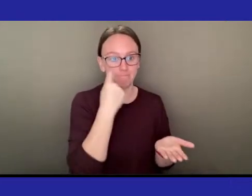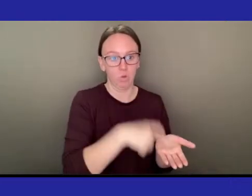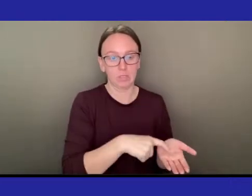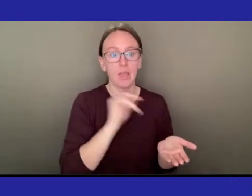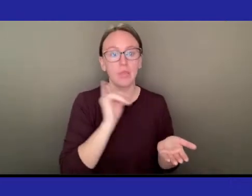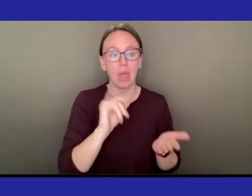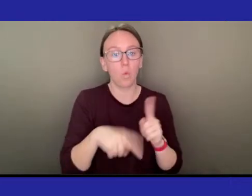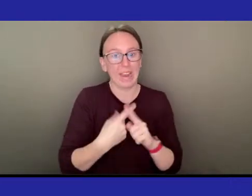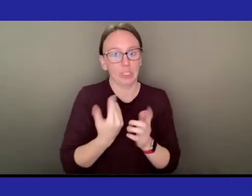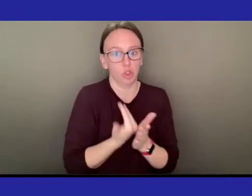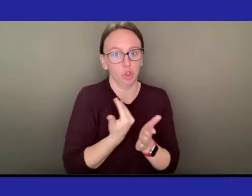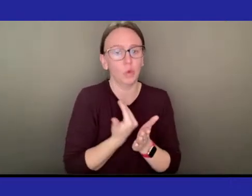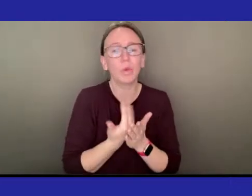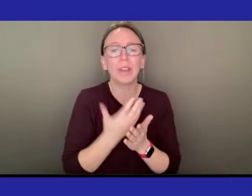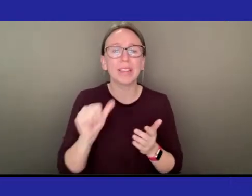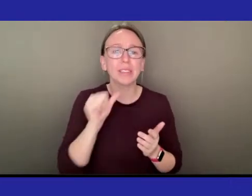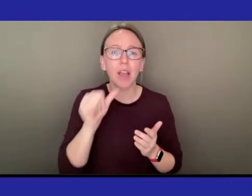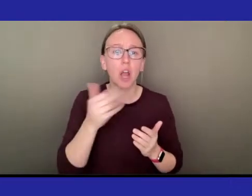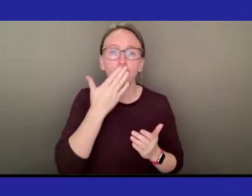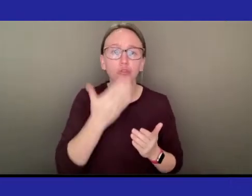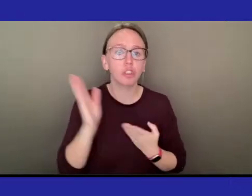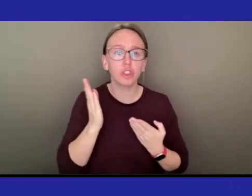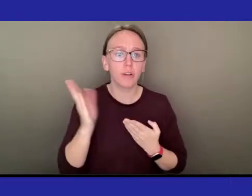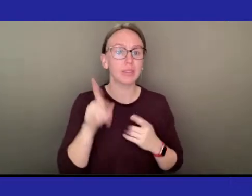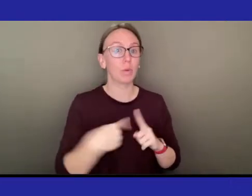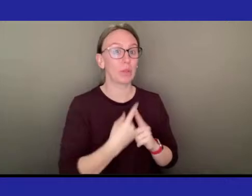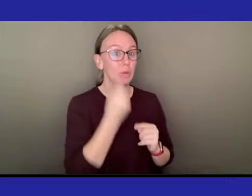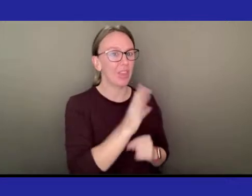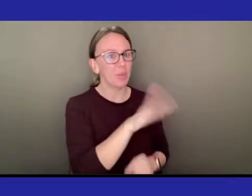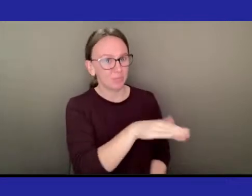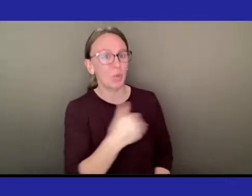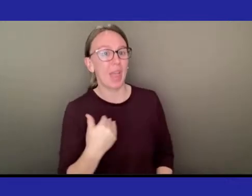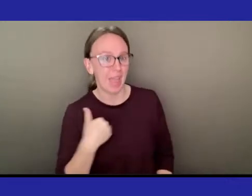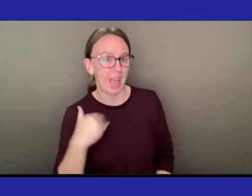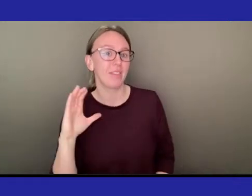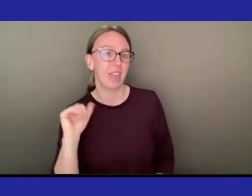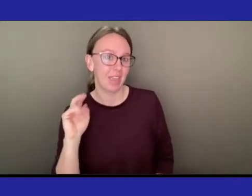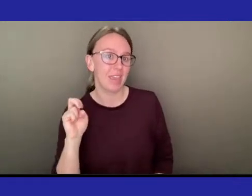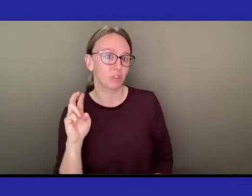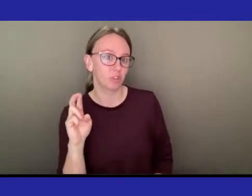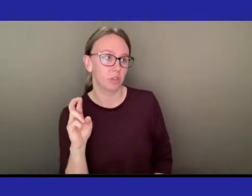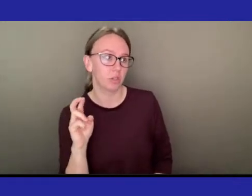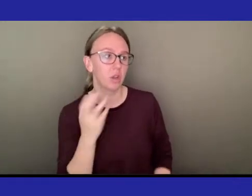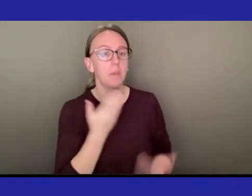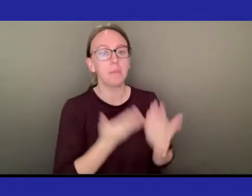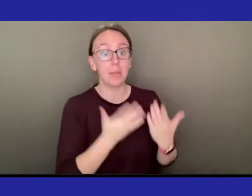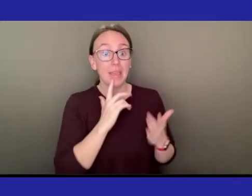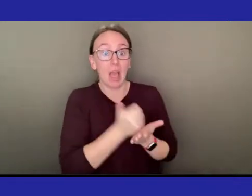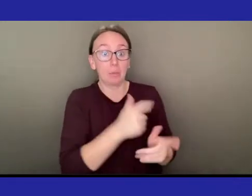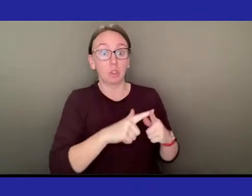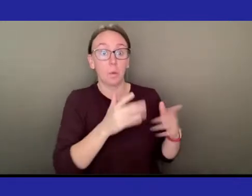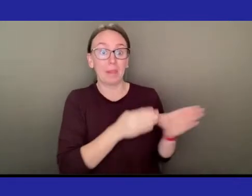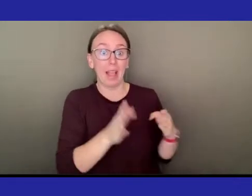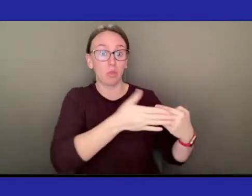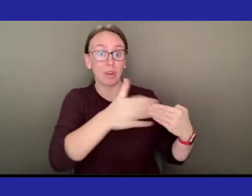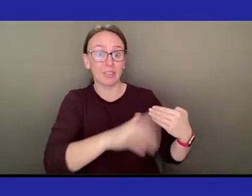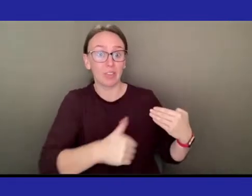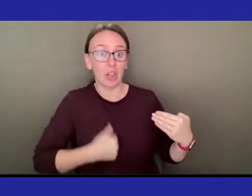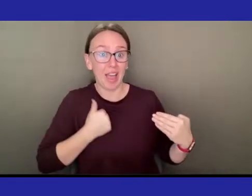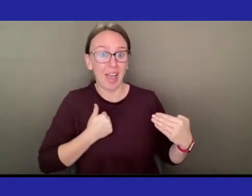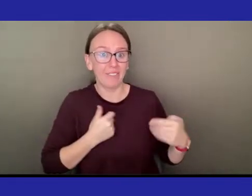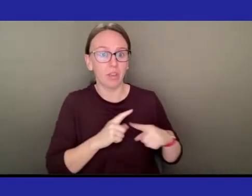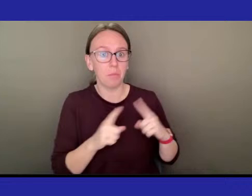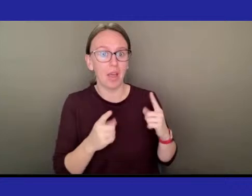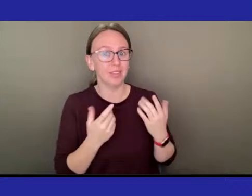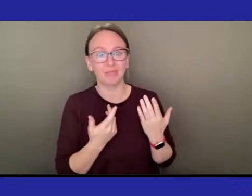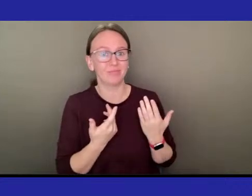right? Maybe it helps a little bit in planning the rest of their life, but there's not a huge rush to learn